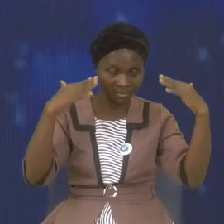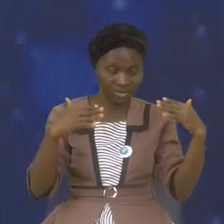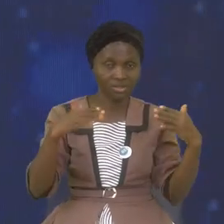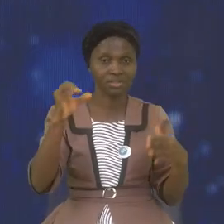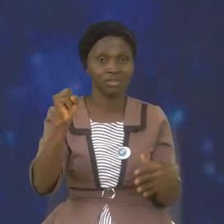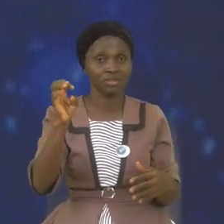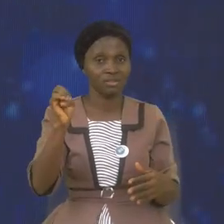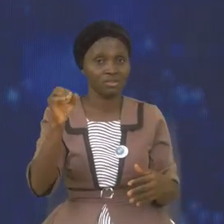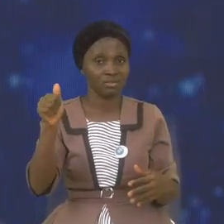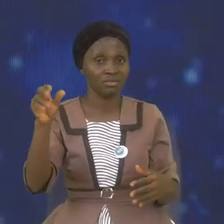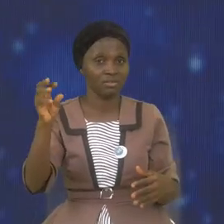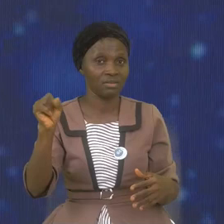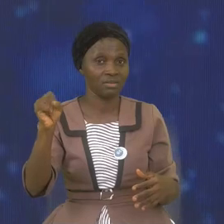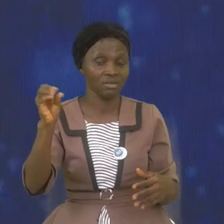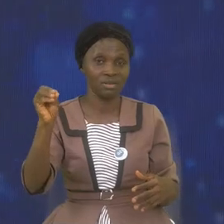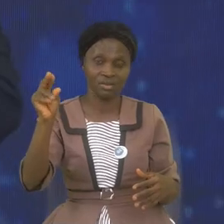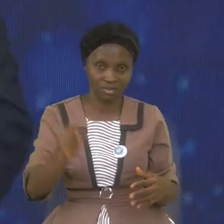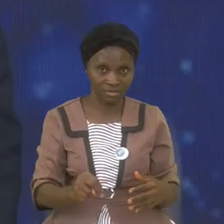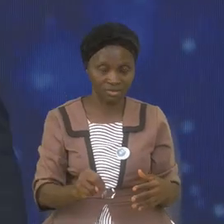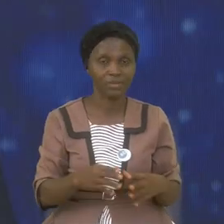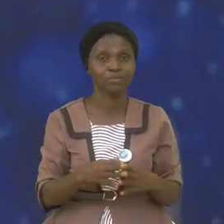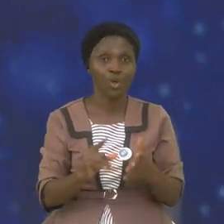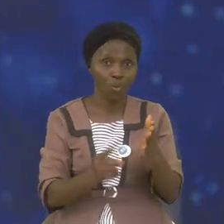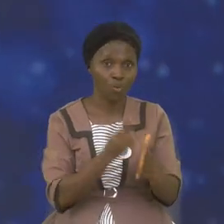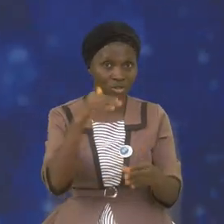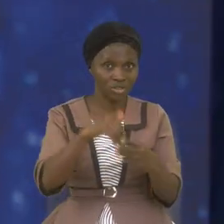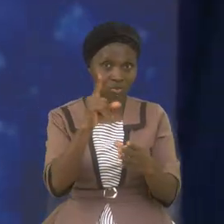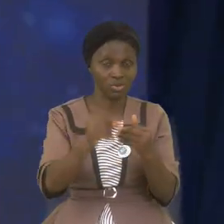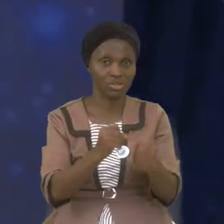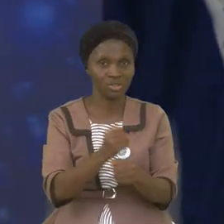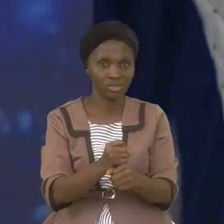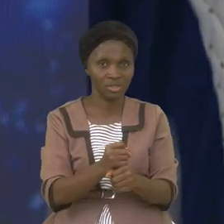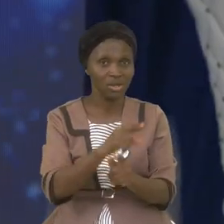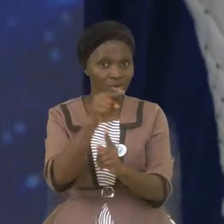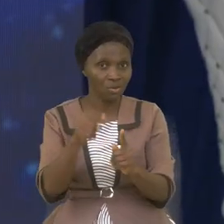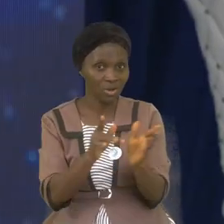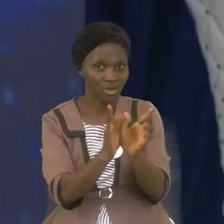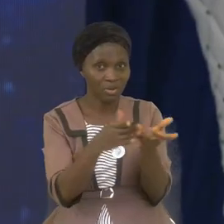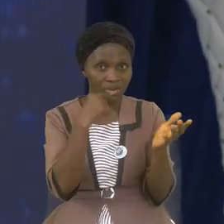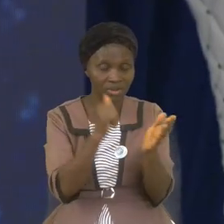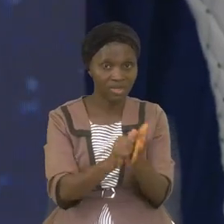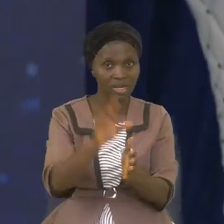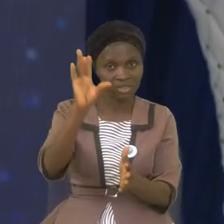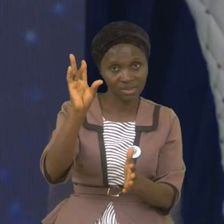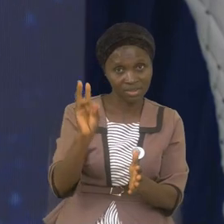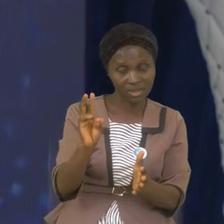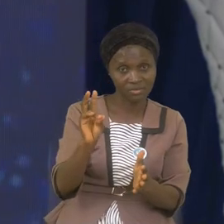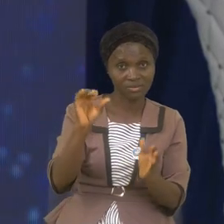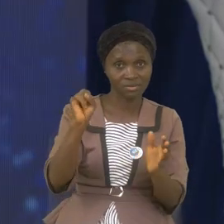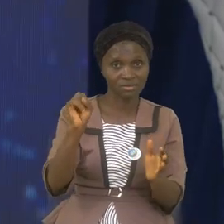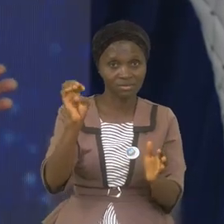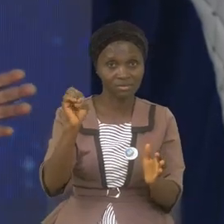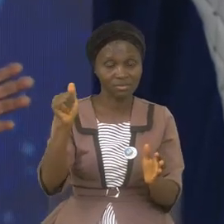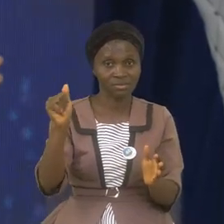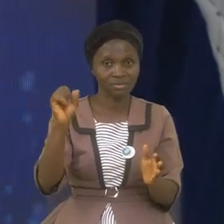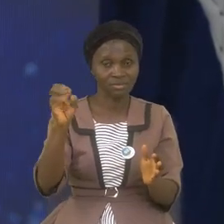season, rainy season, dry season, once in a year. And when it says seven seasons, seven times pass over